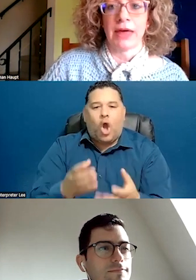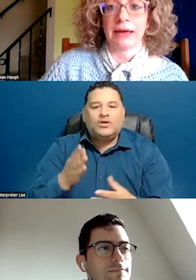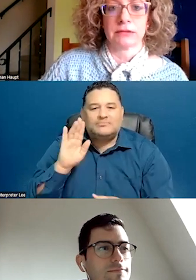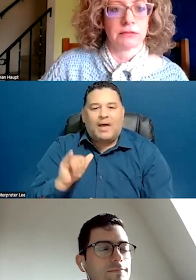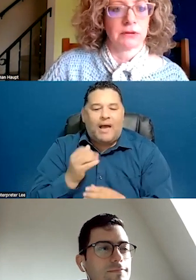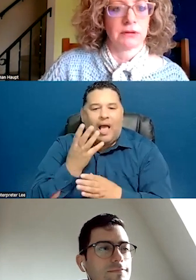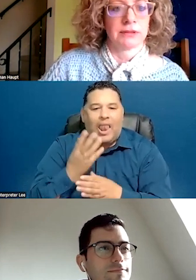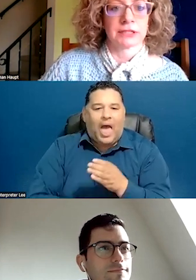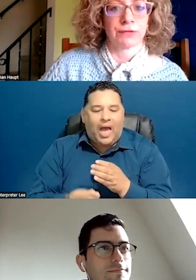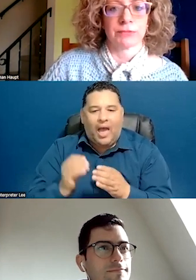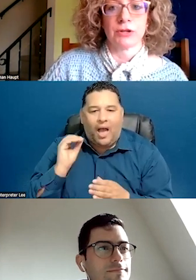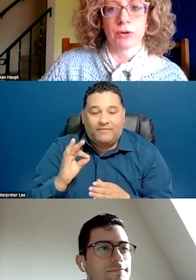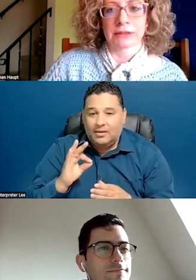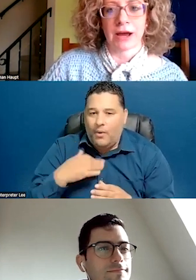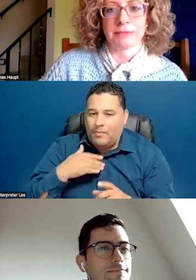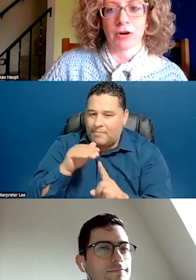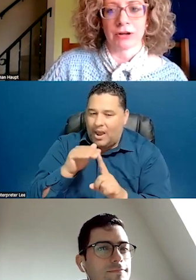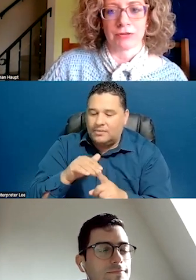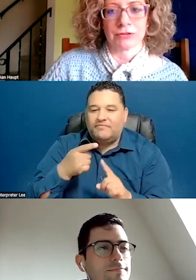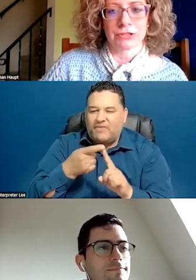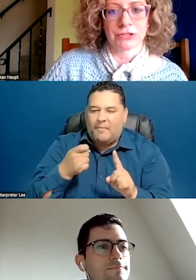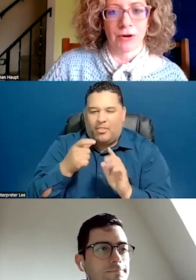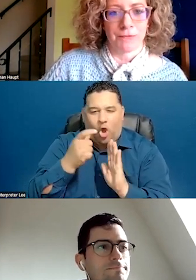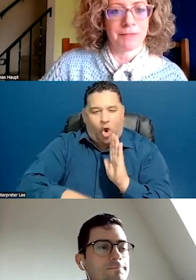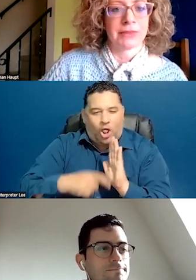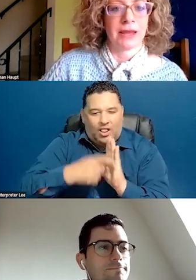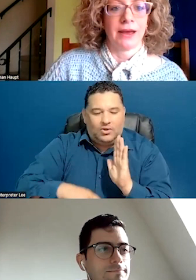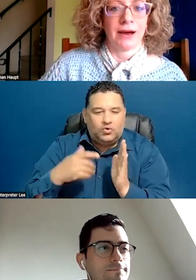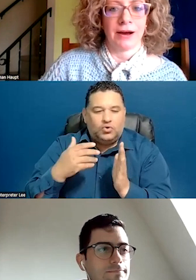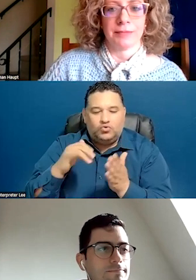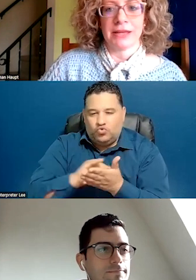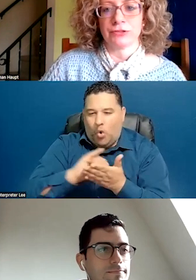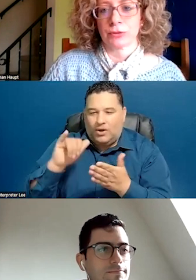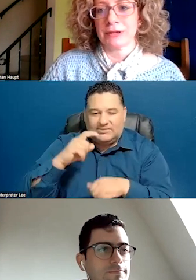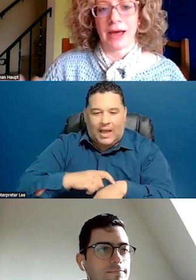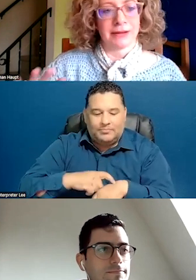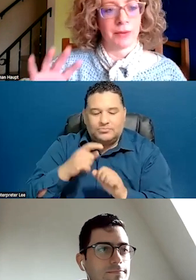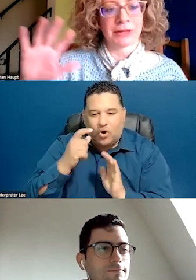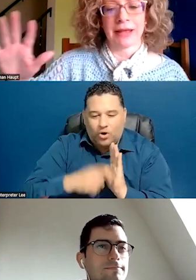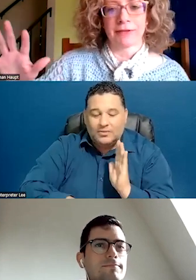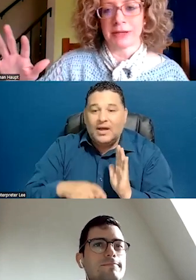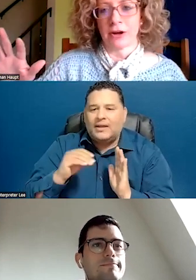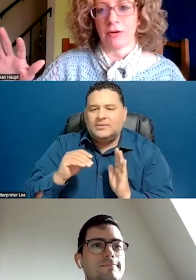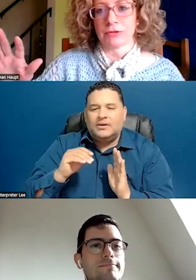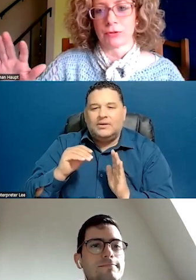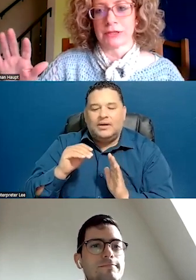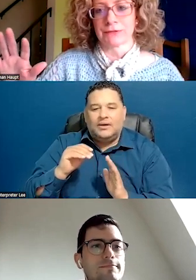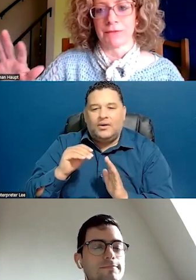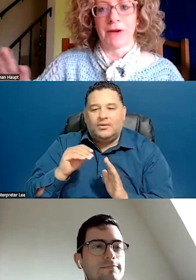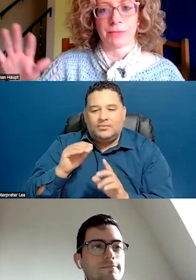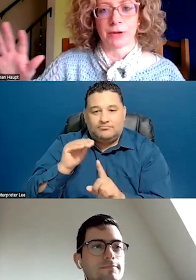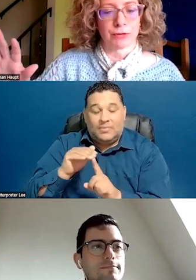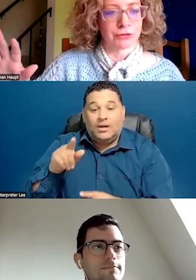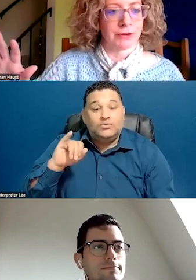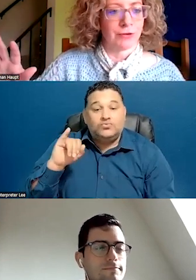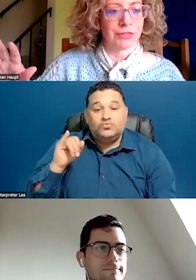you that this is from the New York Times article. So, and Jordan, I want to let everybody know, Jordan is